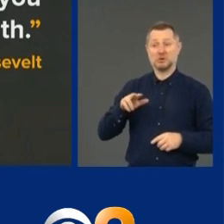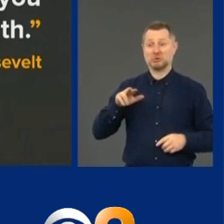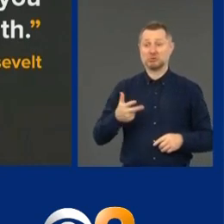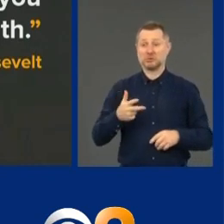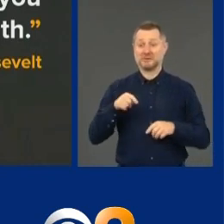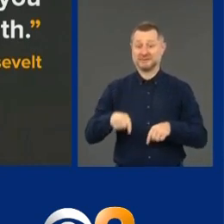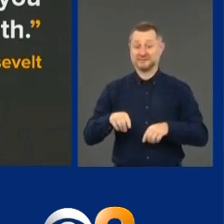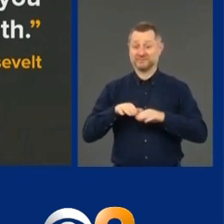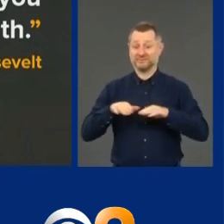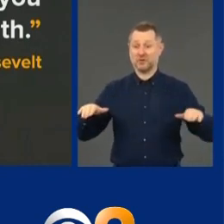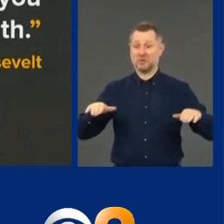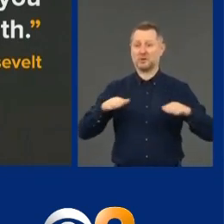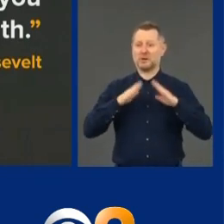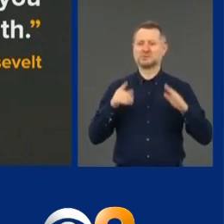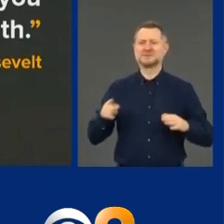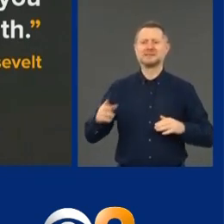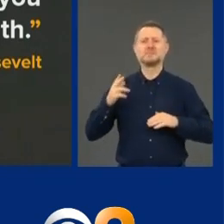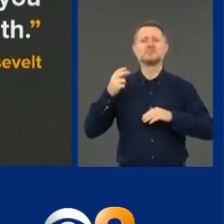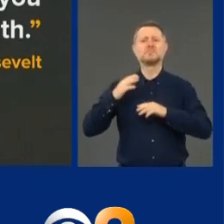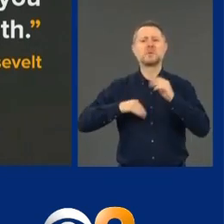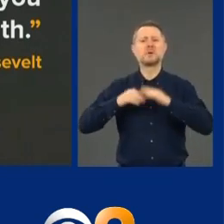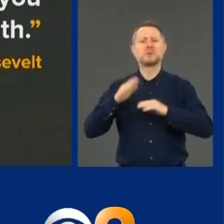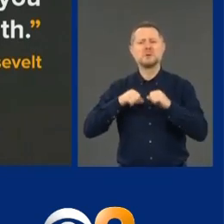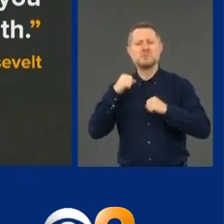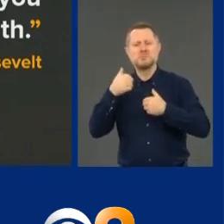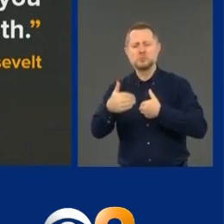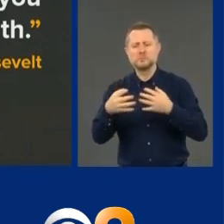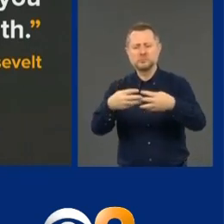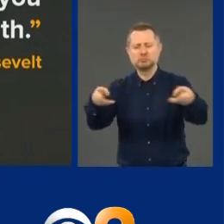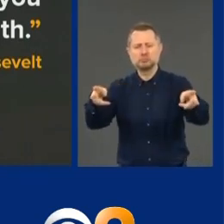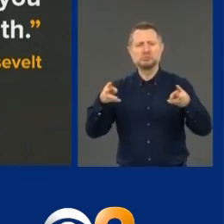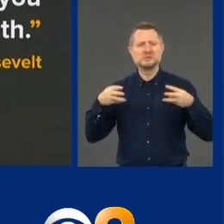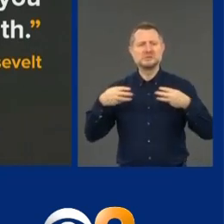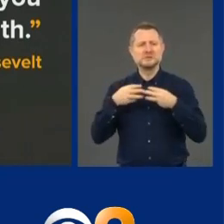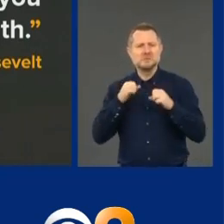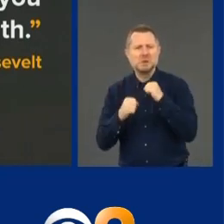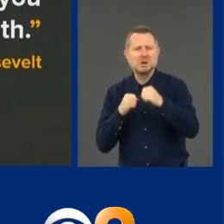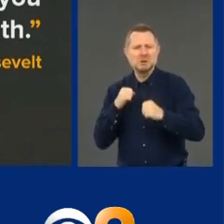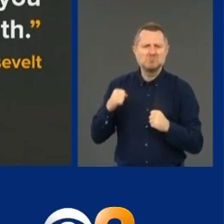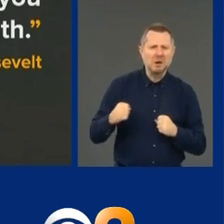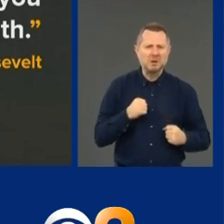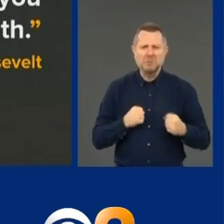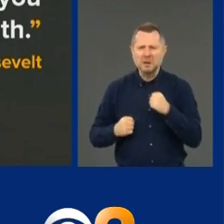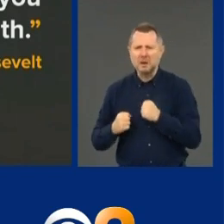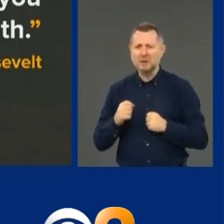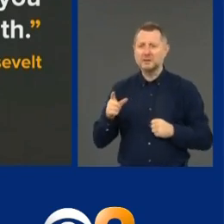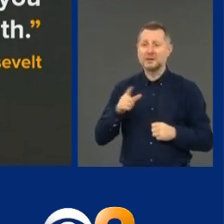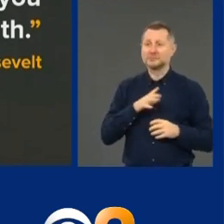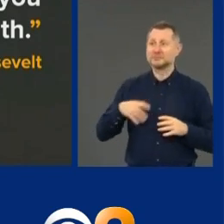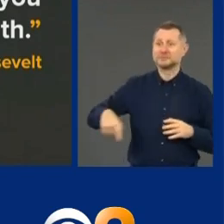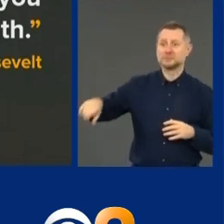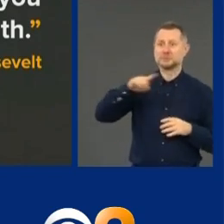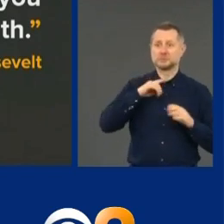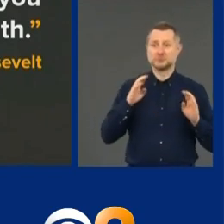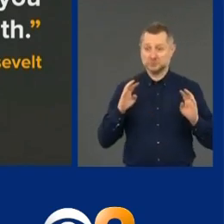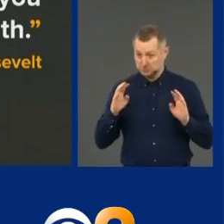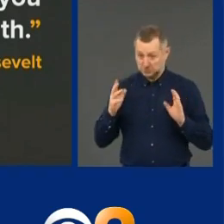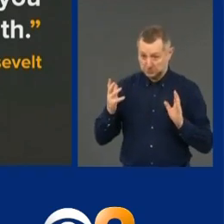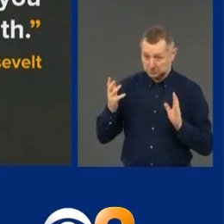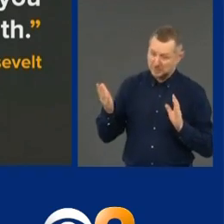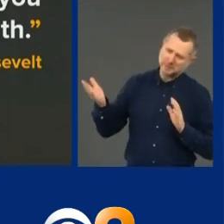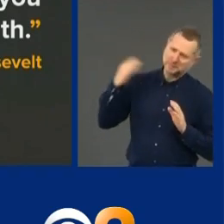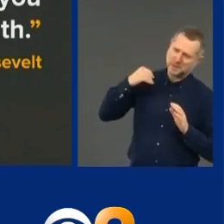this house, a boxing ring. And he would challenge the legislators during the day to